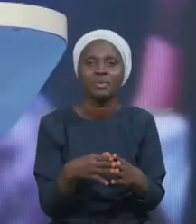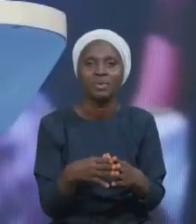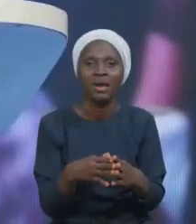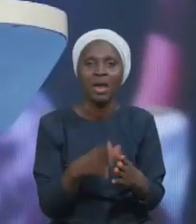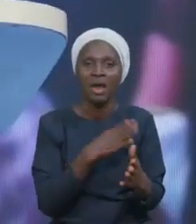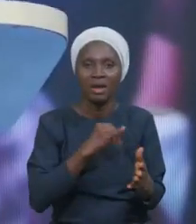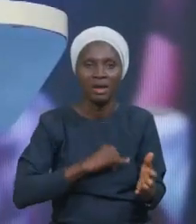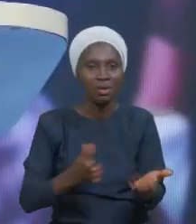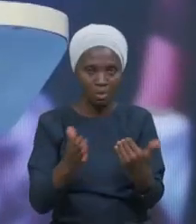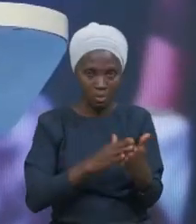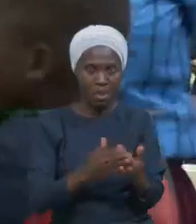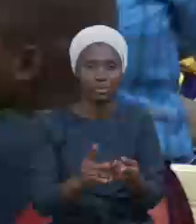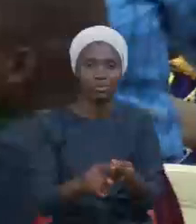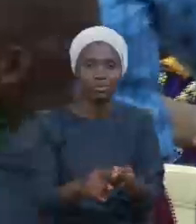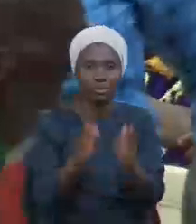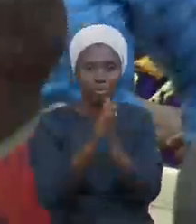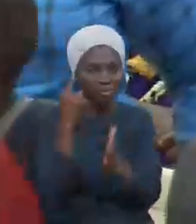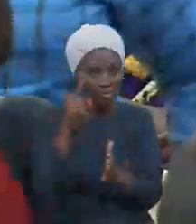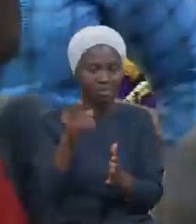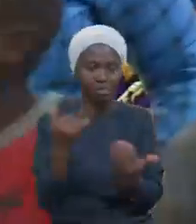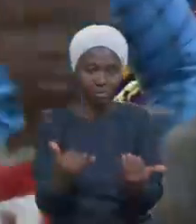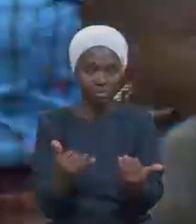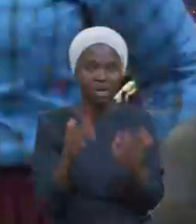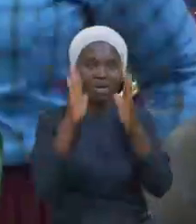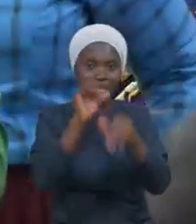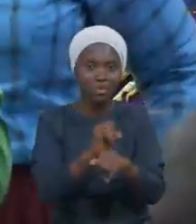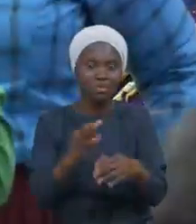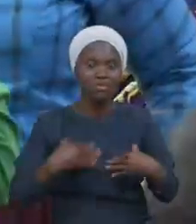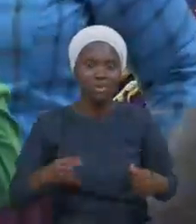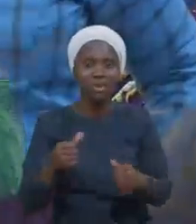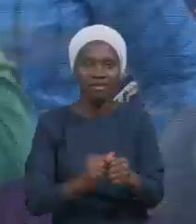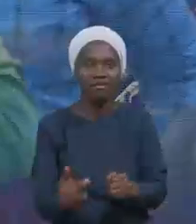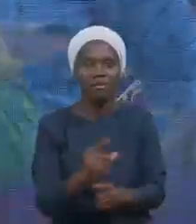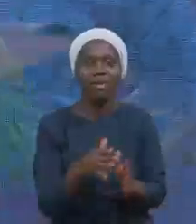healing everywhere. The pastor, please.